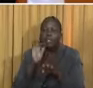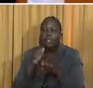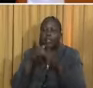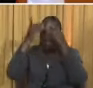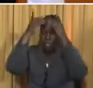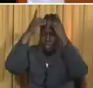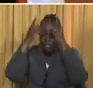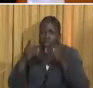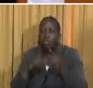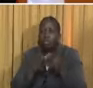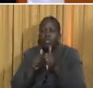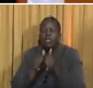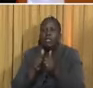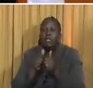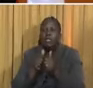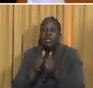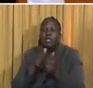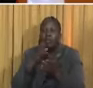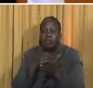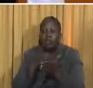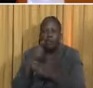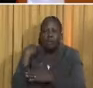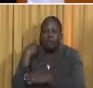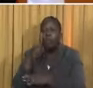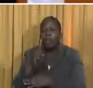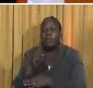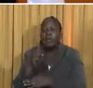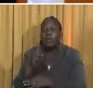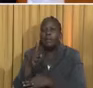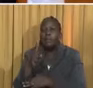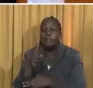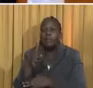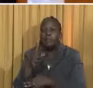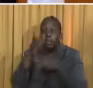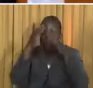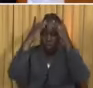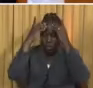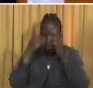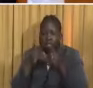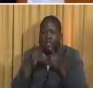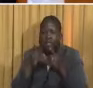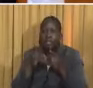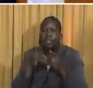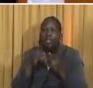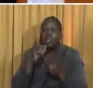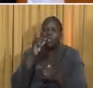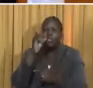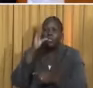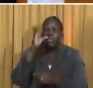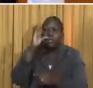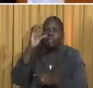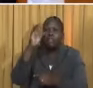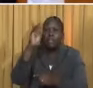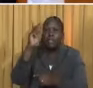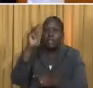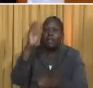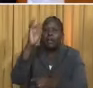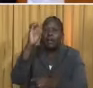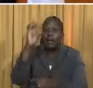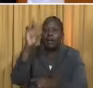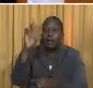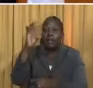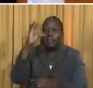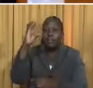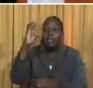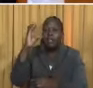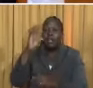Isaiah Kibiwot Kangwon case, considered too the CKRC report on the management of